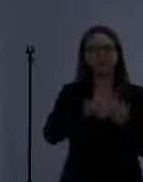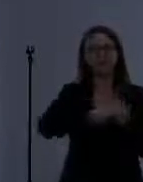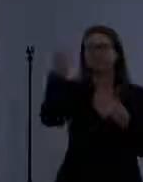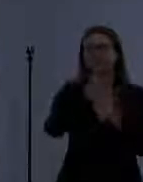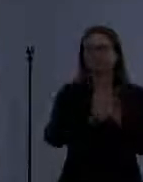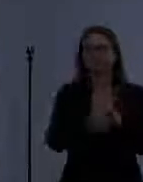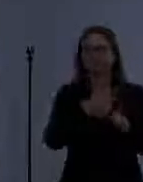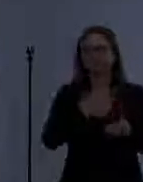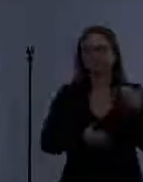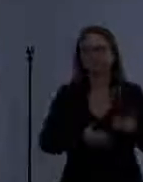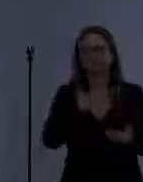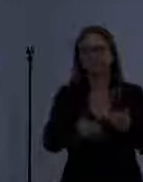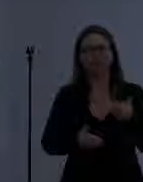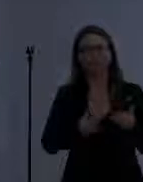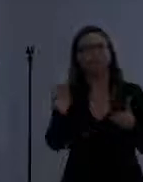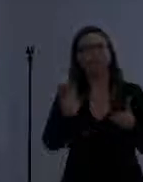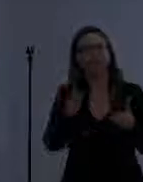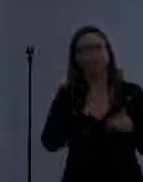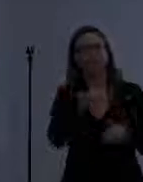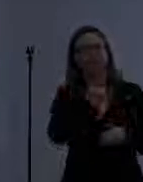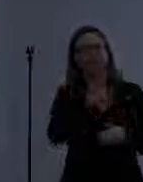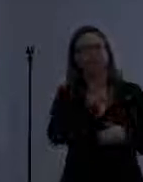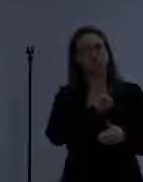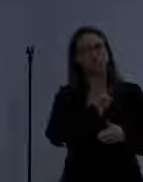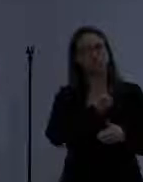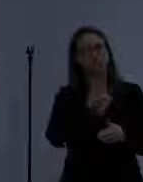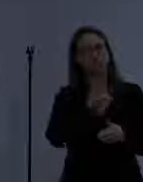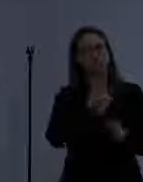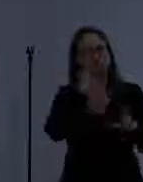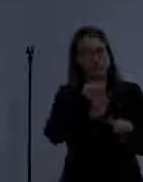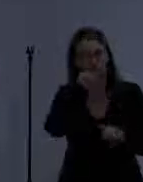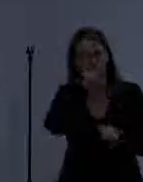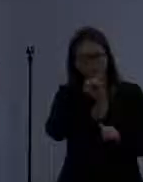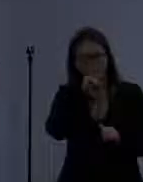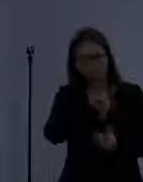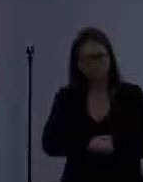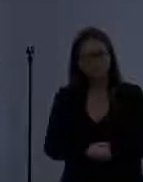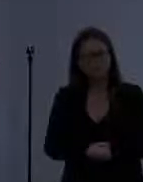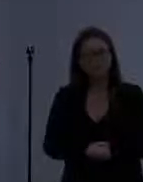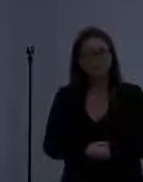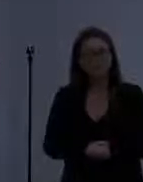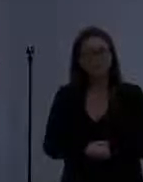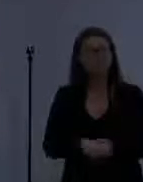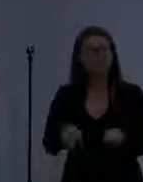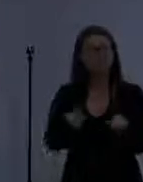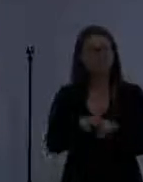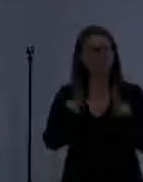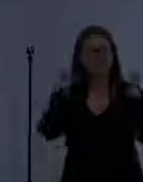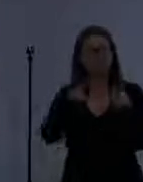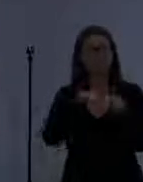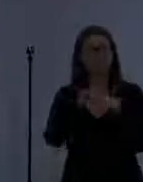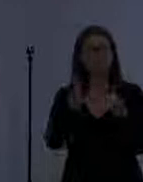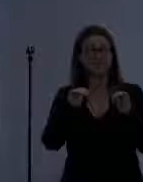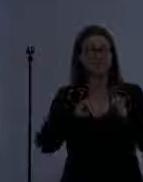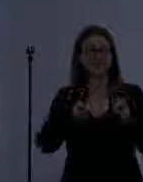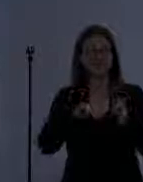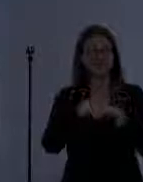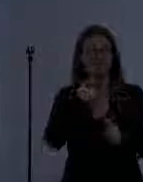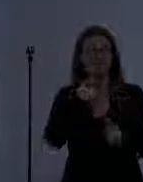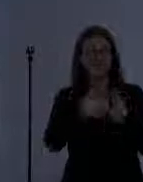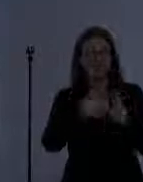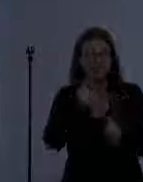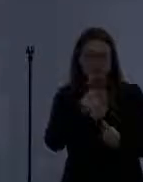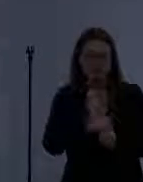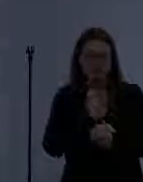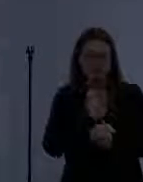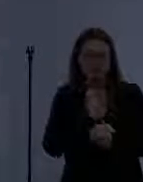And part of that role is as well providing that best practice information. So that's where I talked before